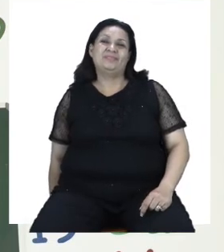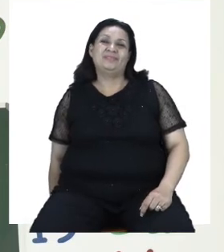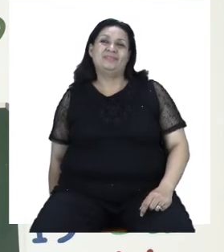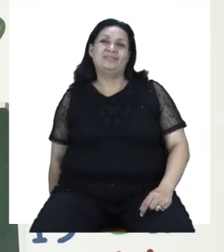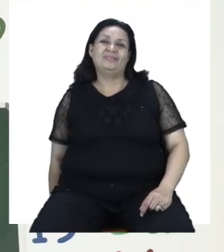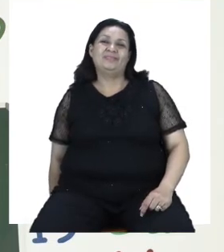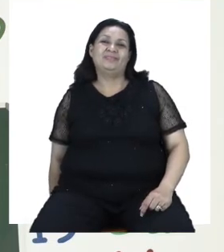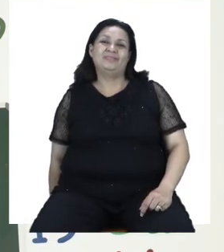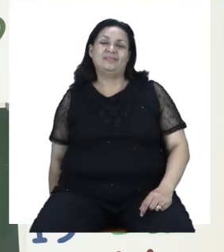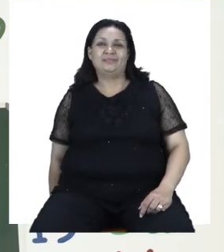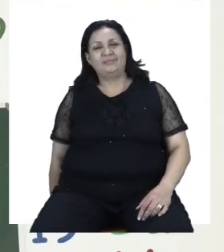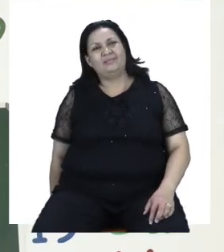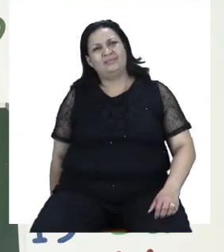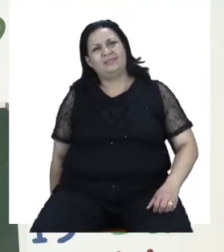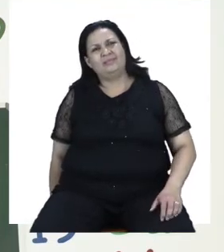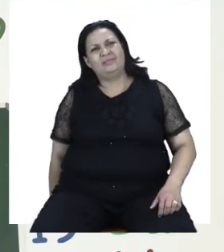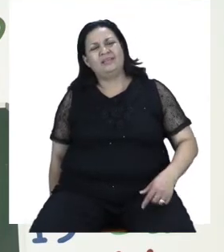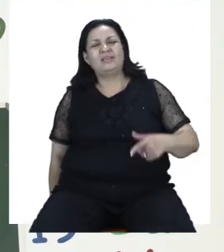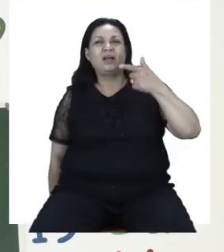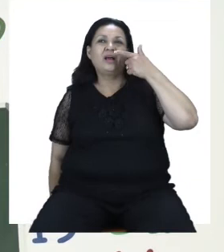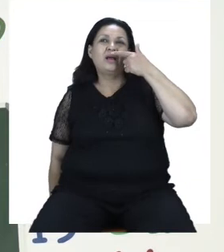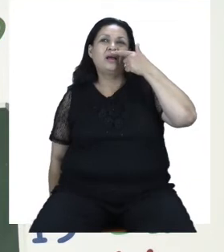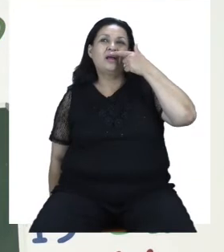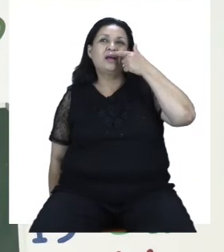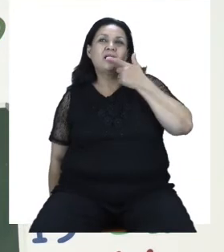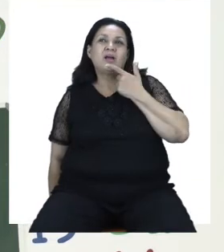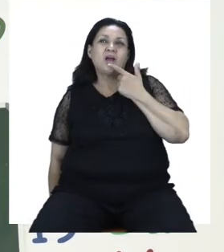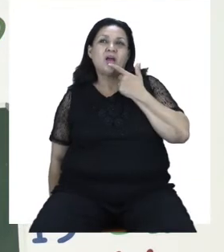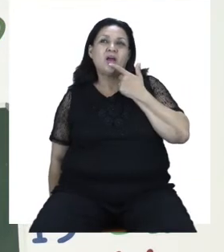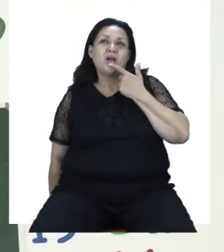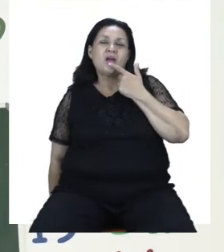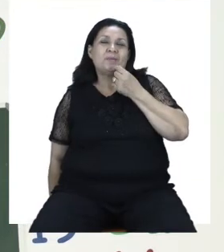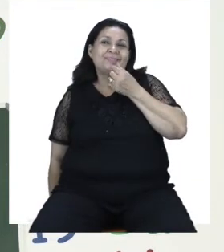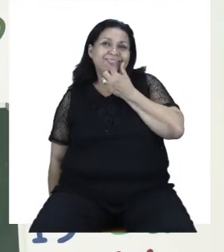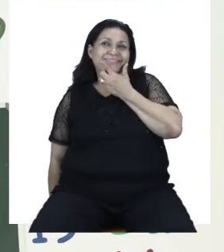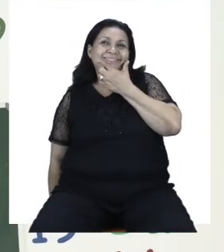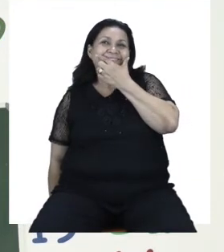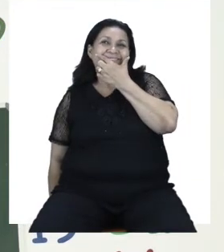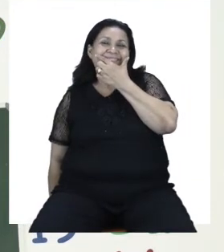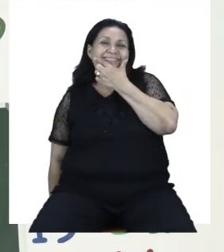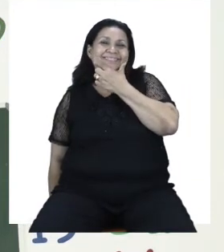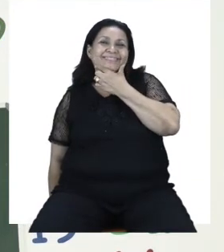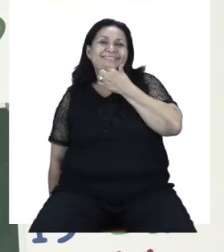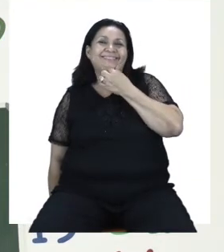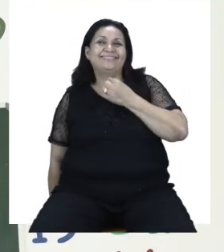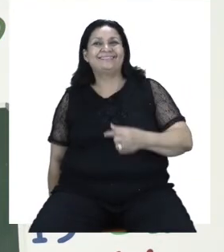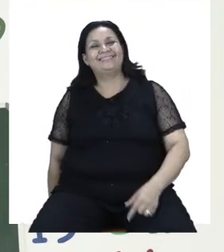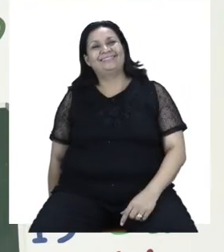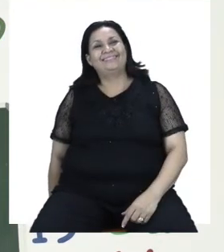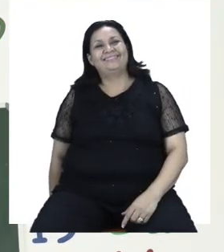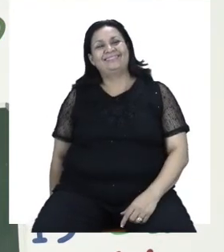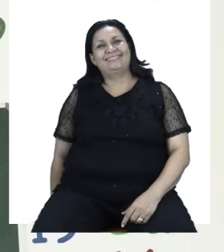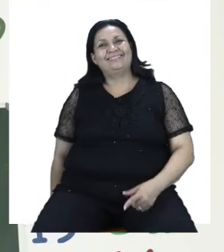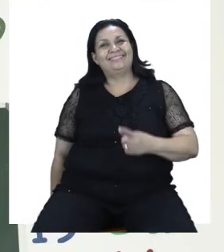top, there's the top lip and the bottom lip. And when you smile, your lips go back. So please touch